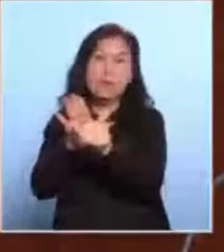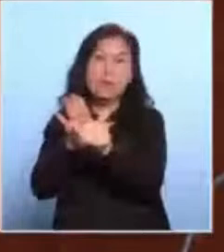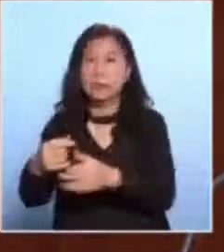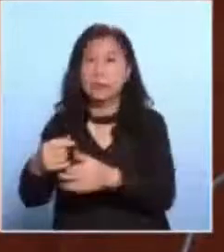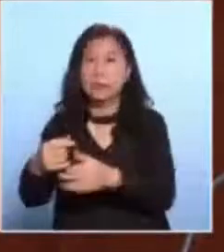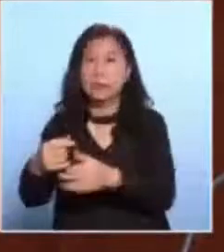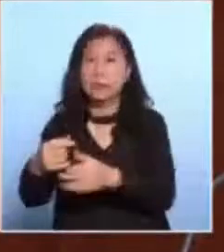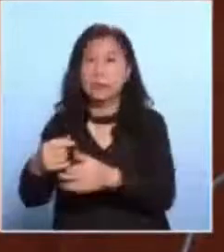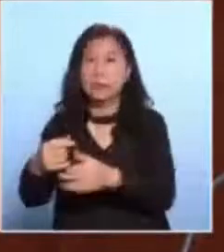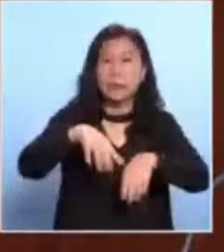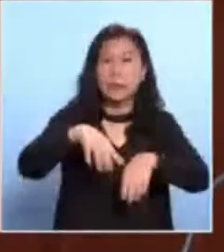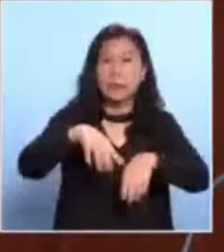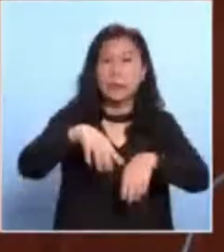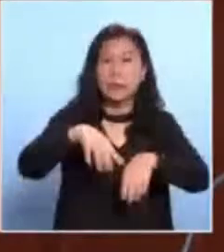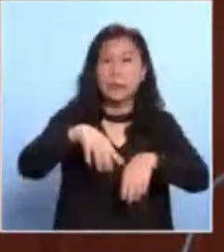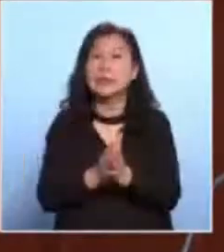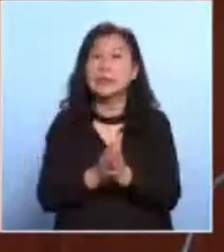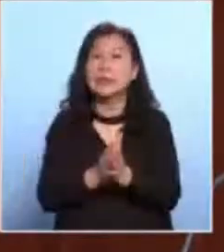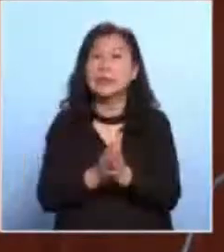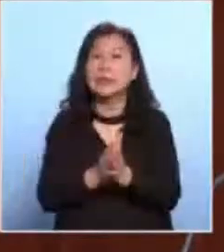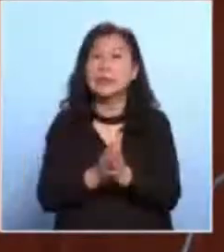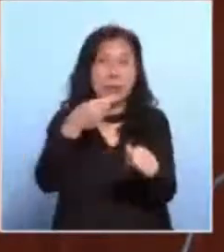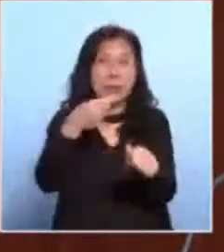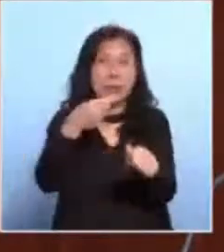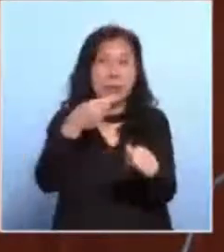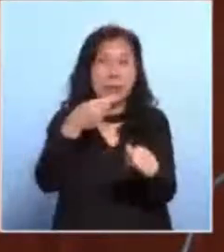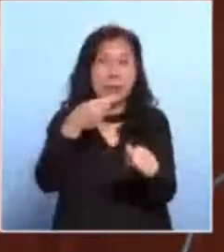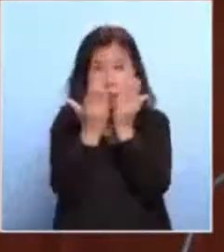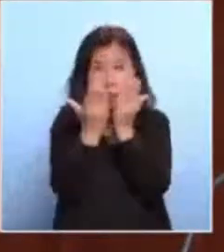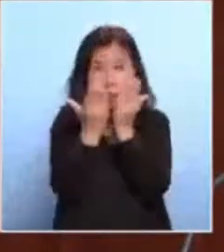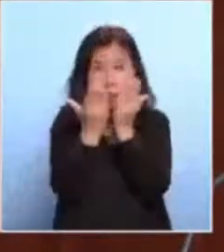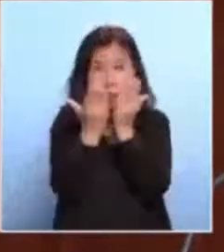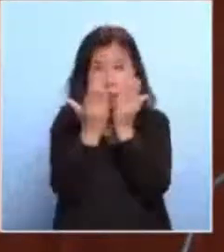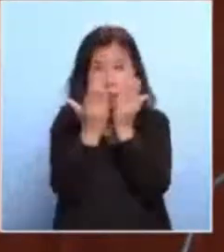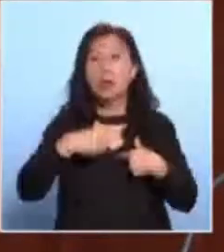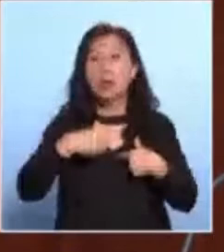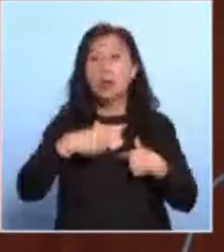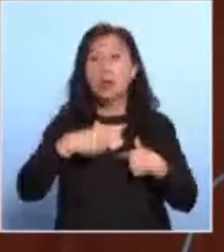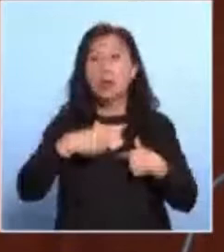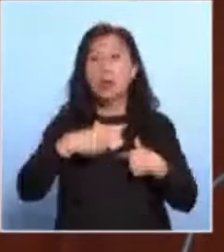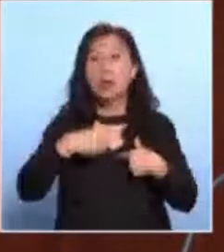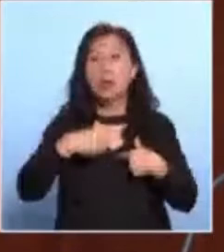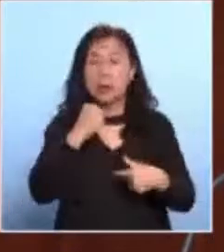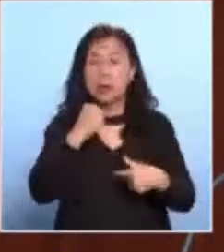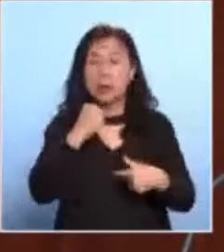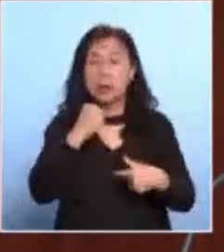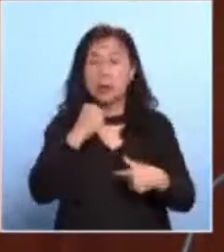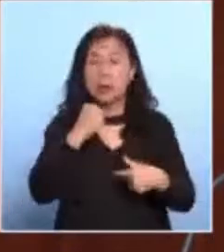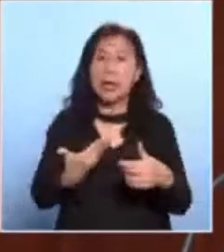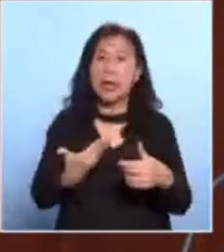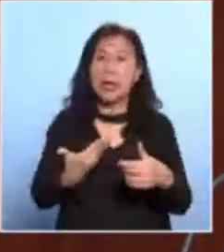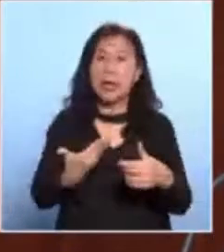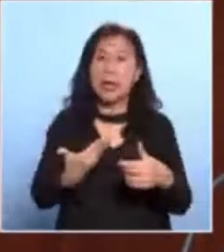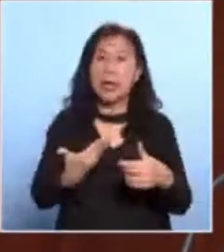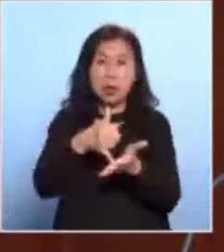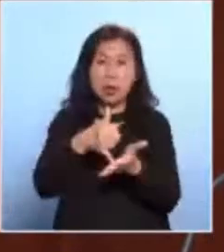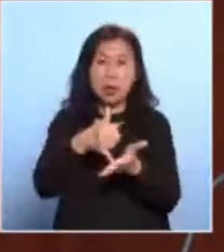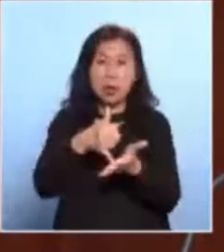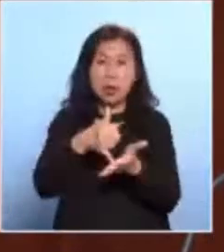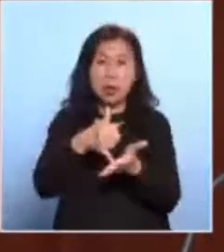care for persons with disabilities using day training services who are aging or have deteriorating health